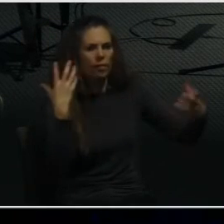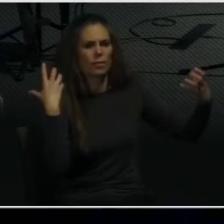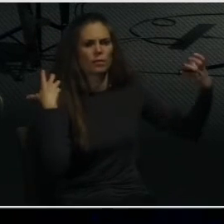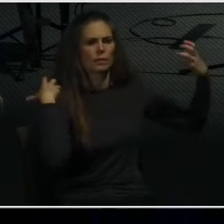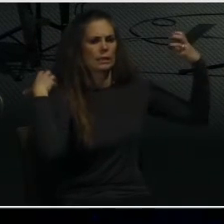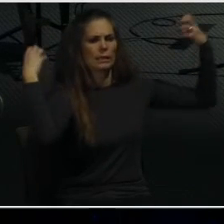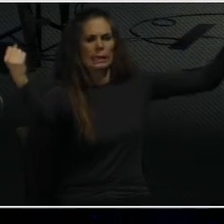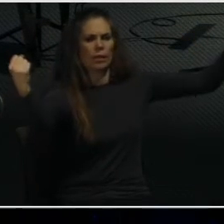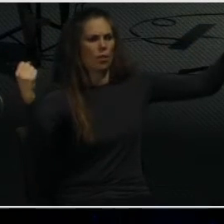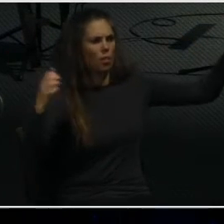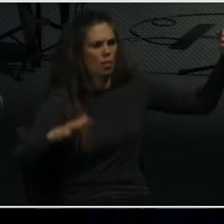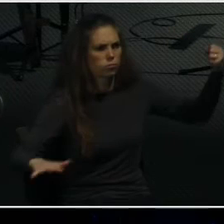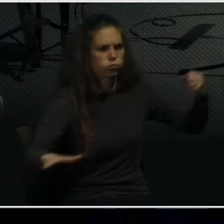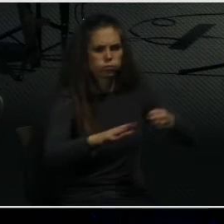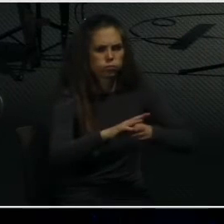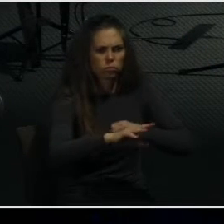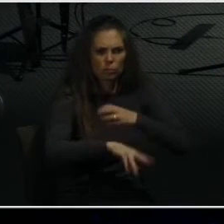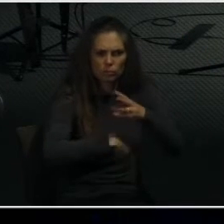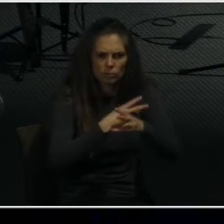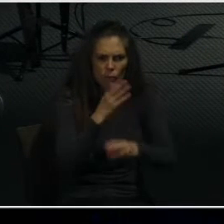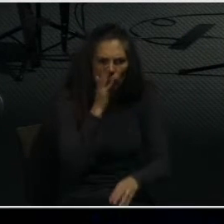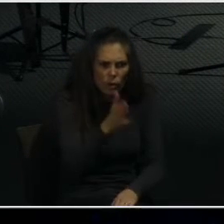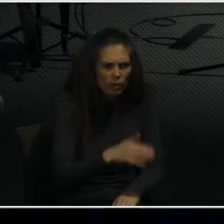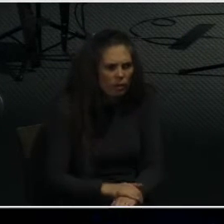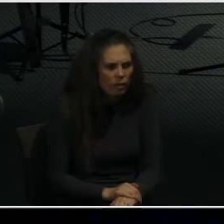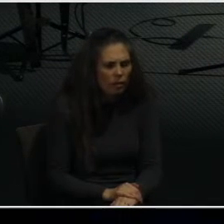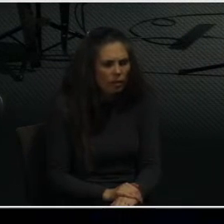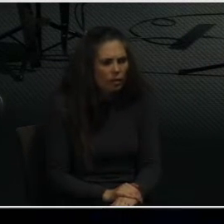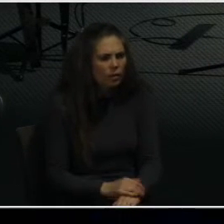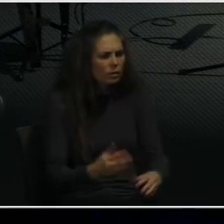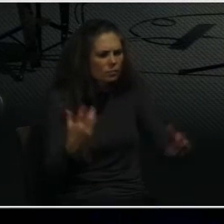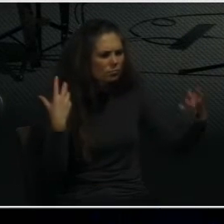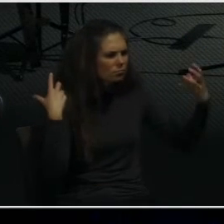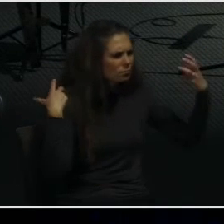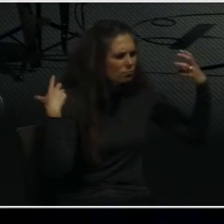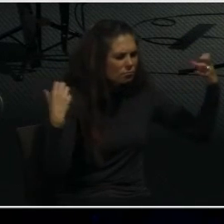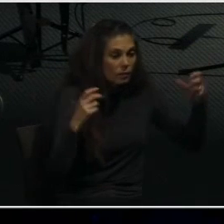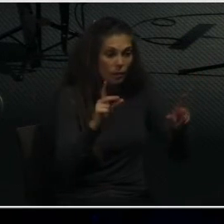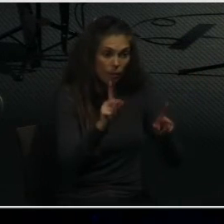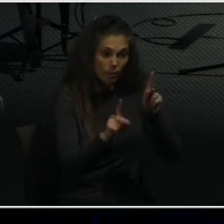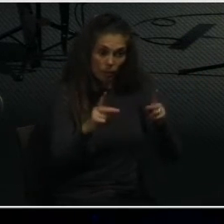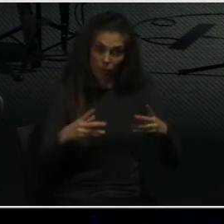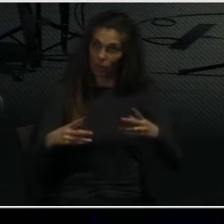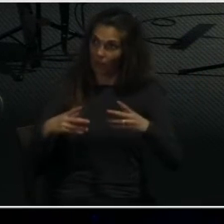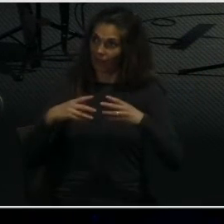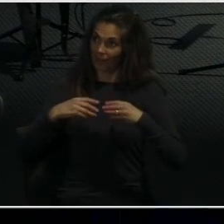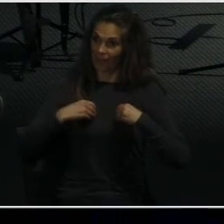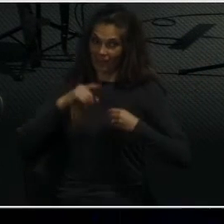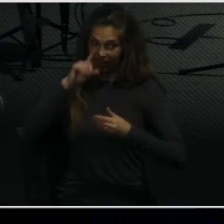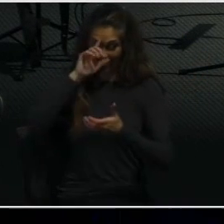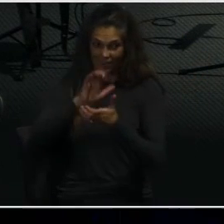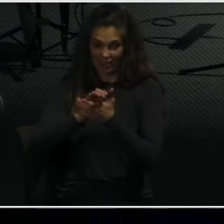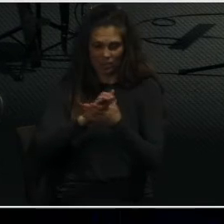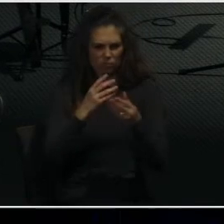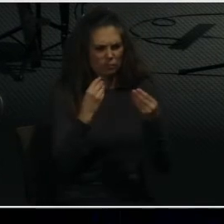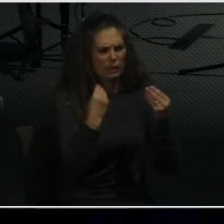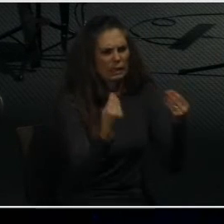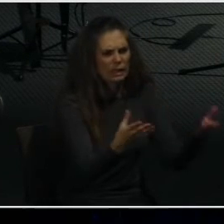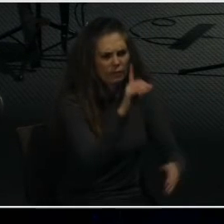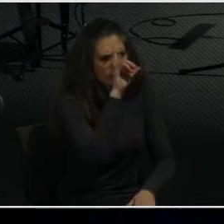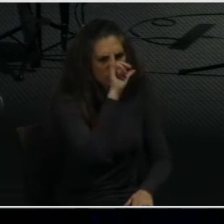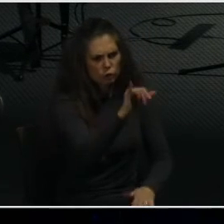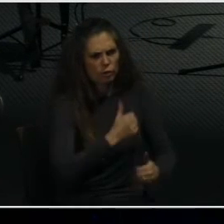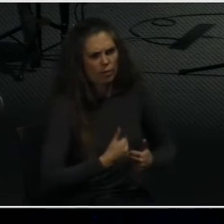And he will bring healing, restoration, and eternal life to those who come to him today.